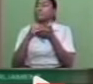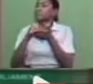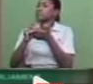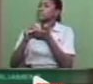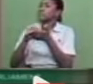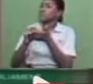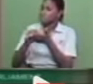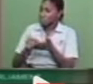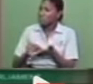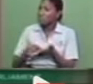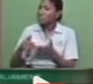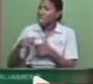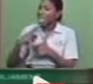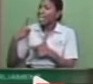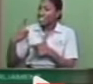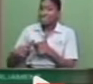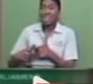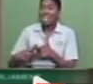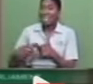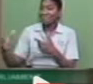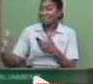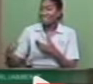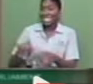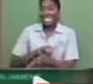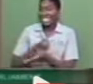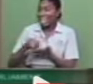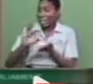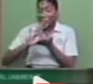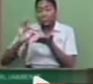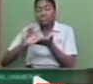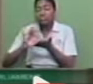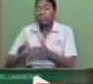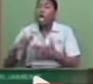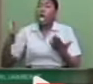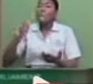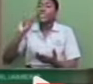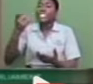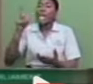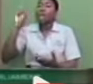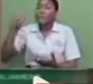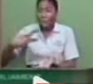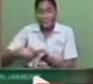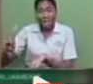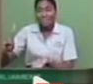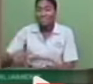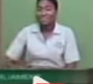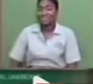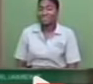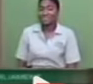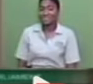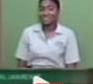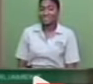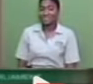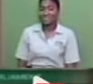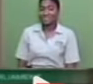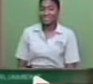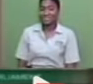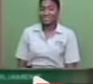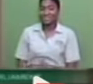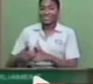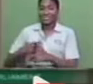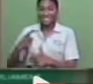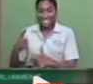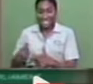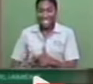macro valuation. They're also using deeds submitted by stamp duty in the past 5 years to determine the valuation of